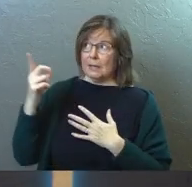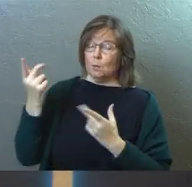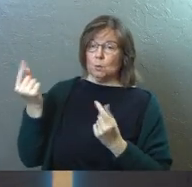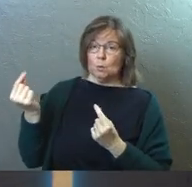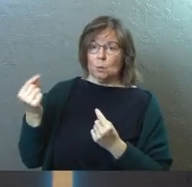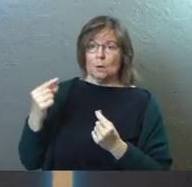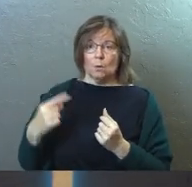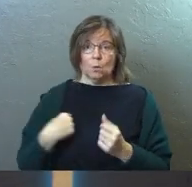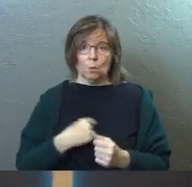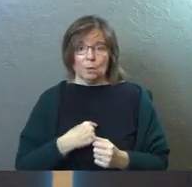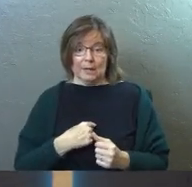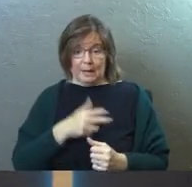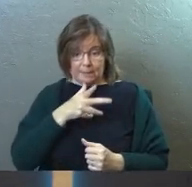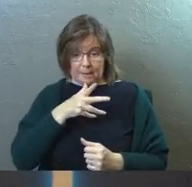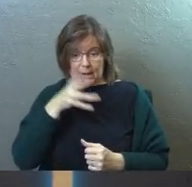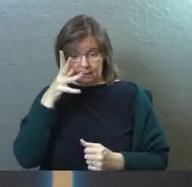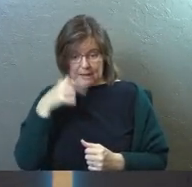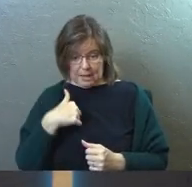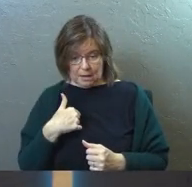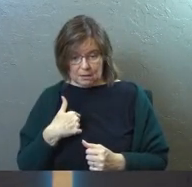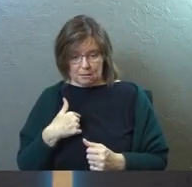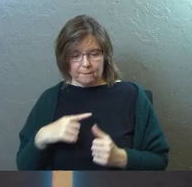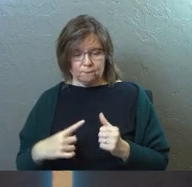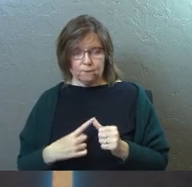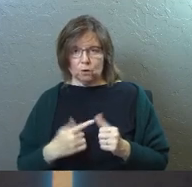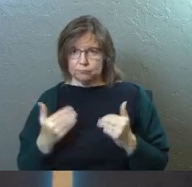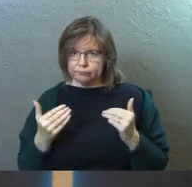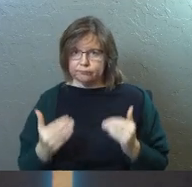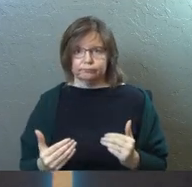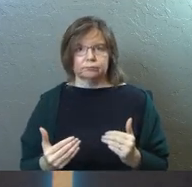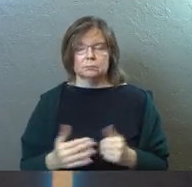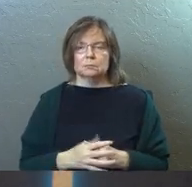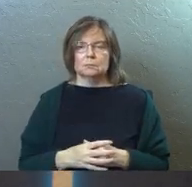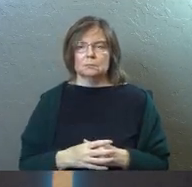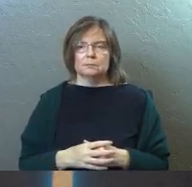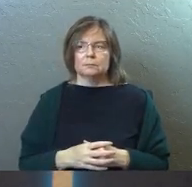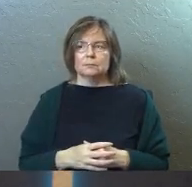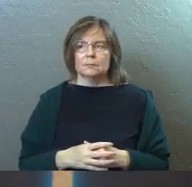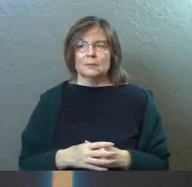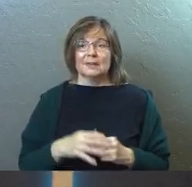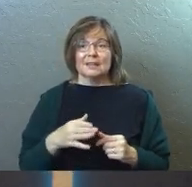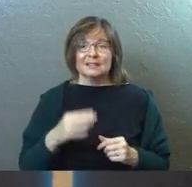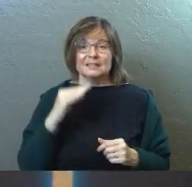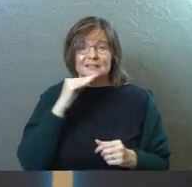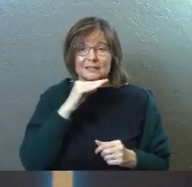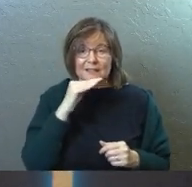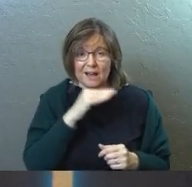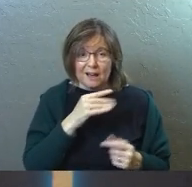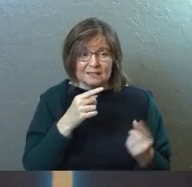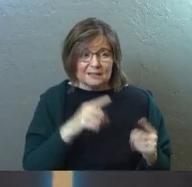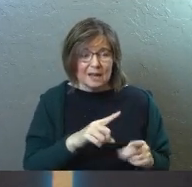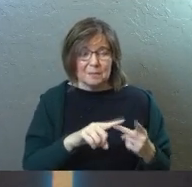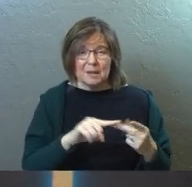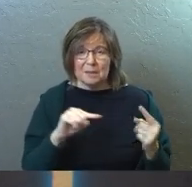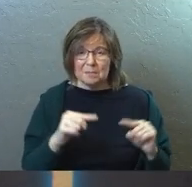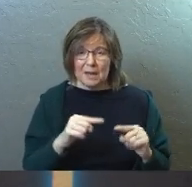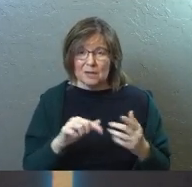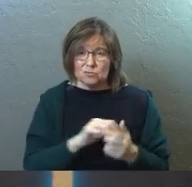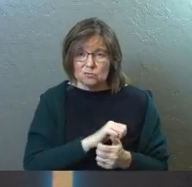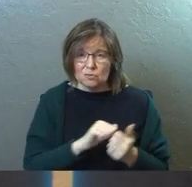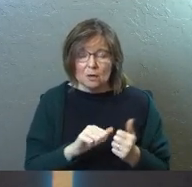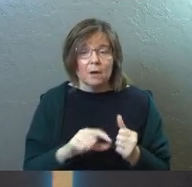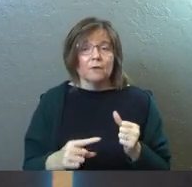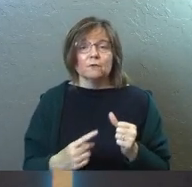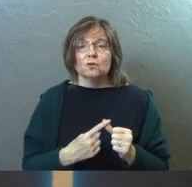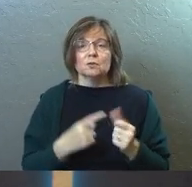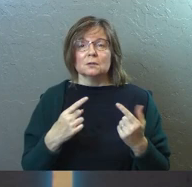we need to go first as moms and dads. Because here's where the lies are getting us. Here's the pain and here's the destruction. Is first